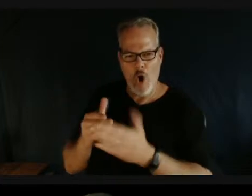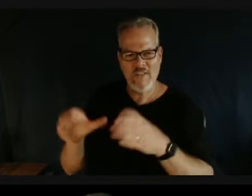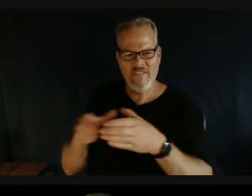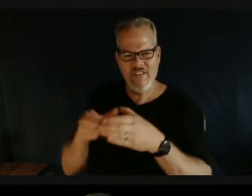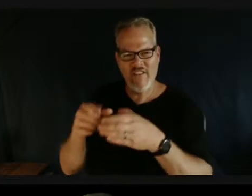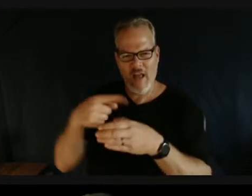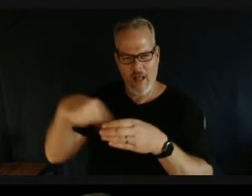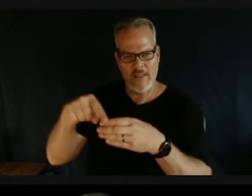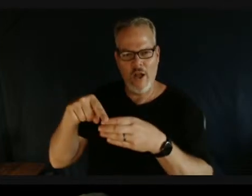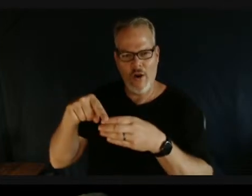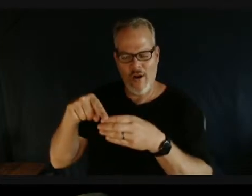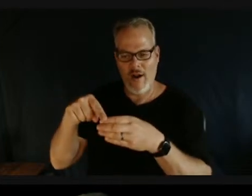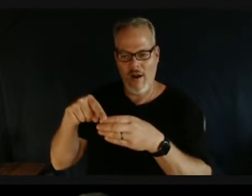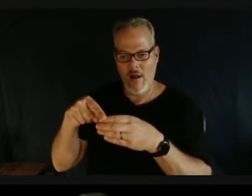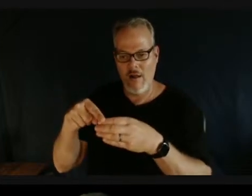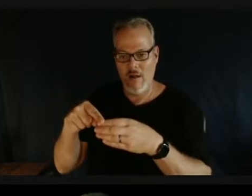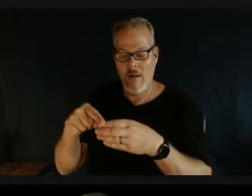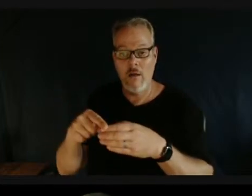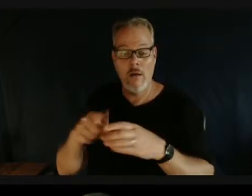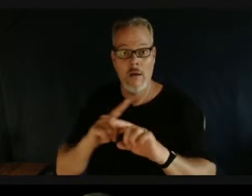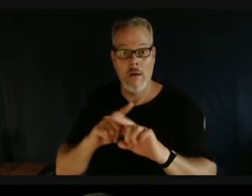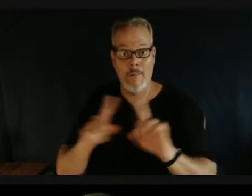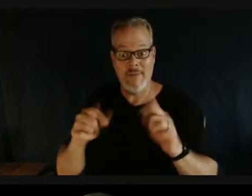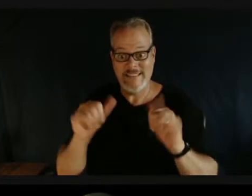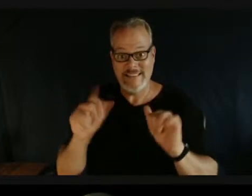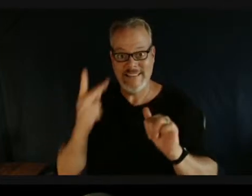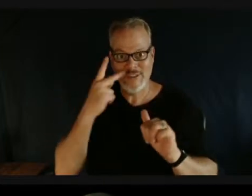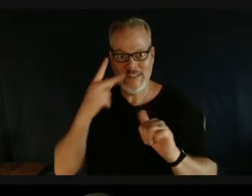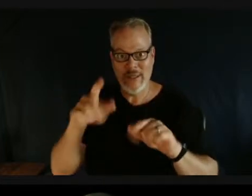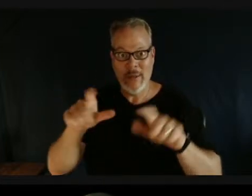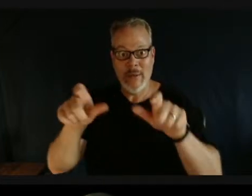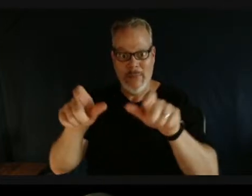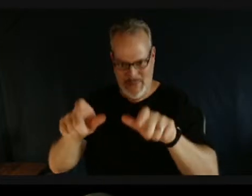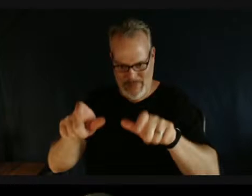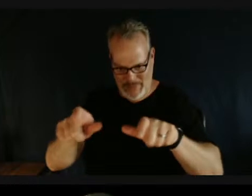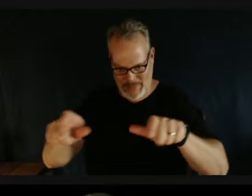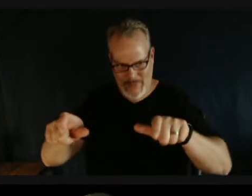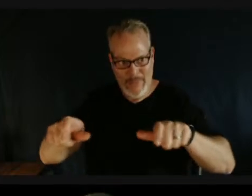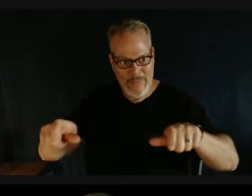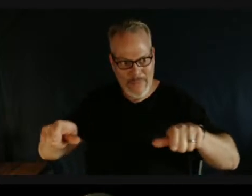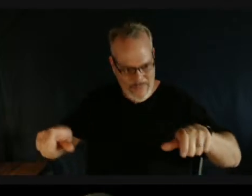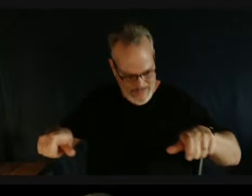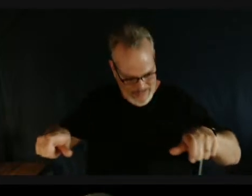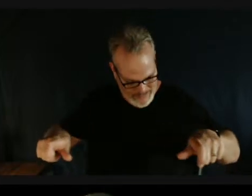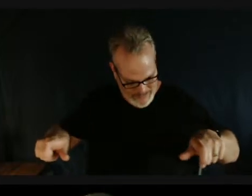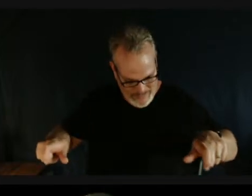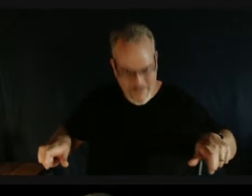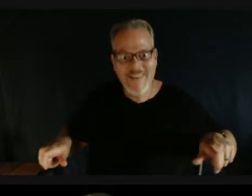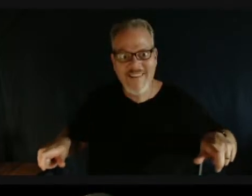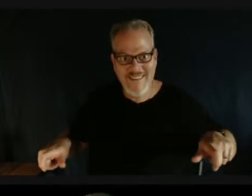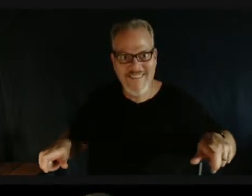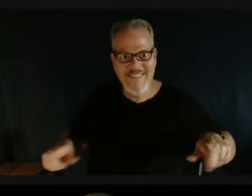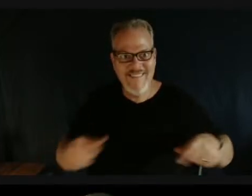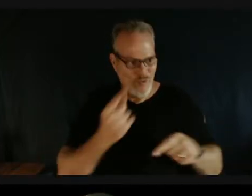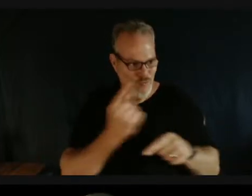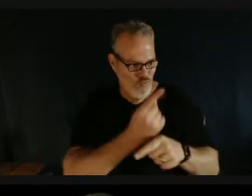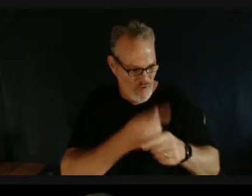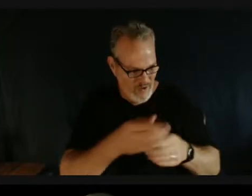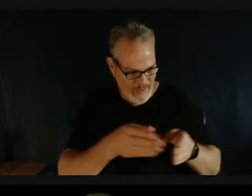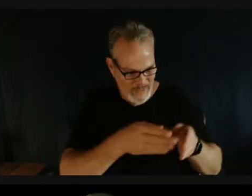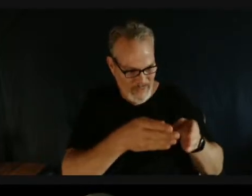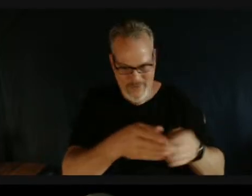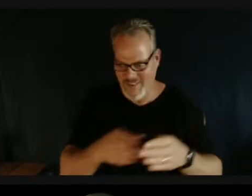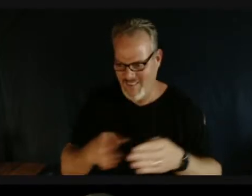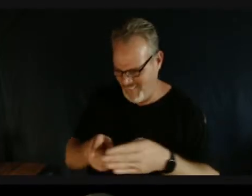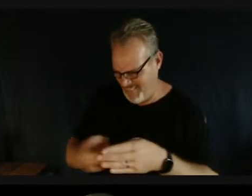there. But otherwise, it splits into two branches. The one that goes in this regular direction, and then another one that snakes off here. And ultimately, this is